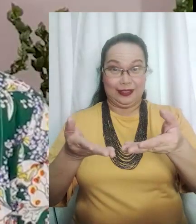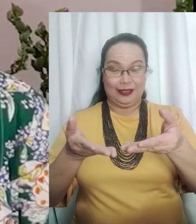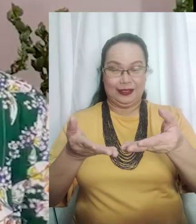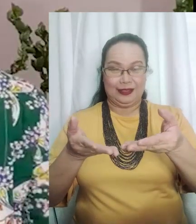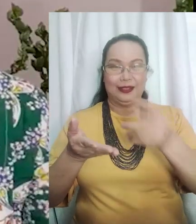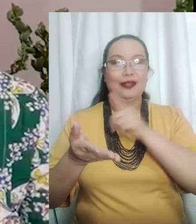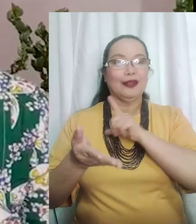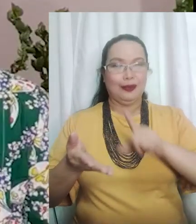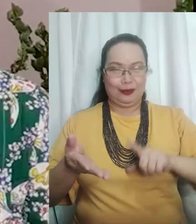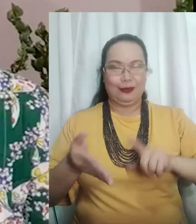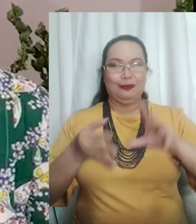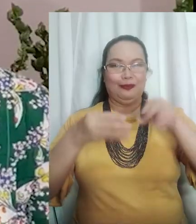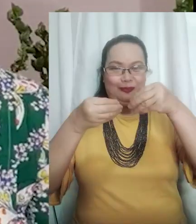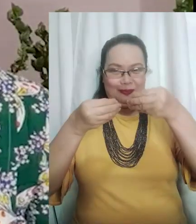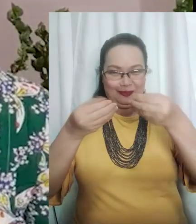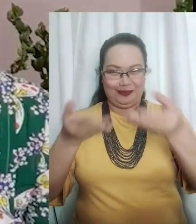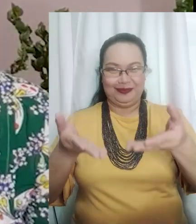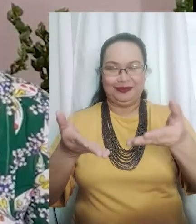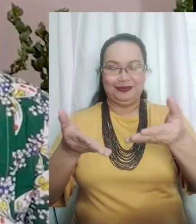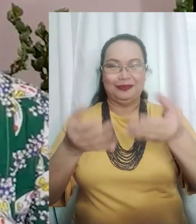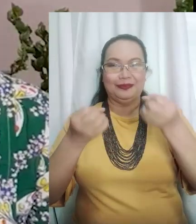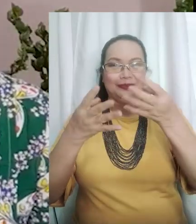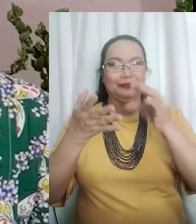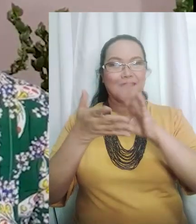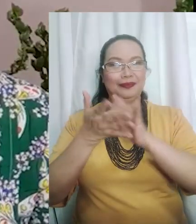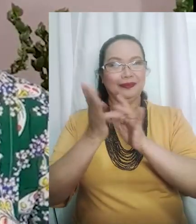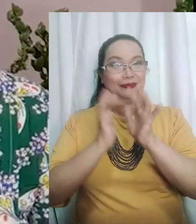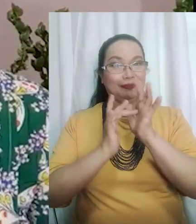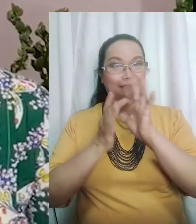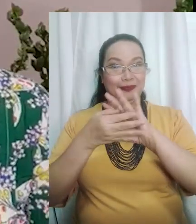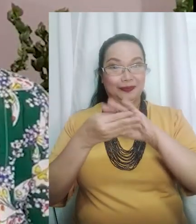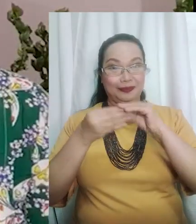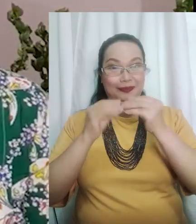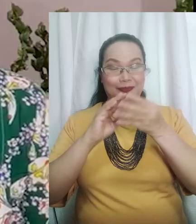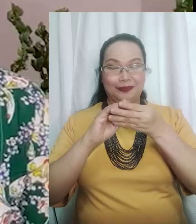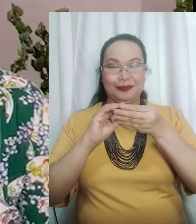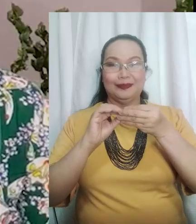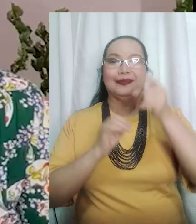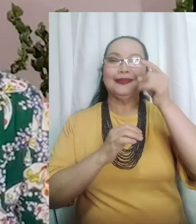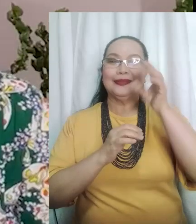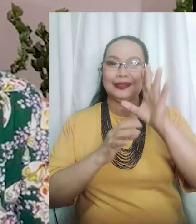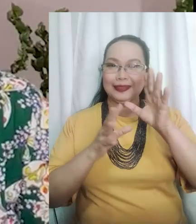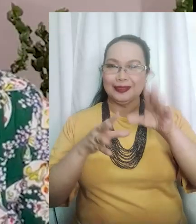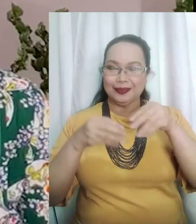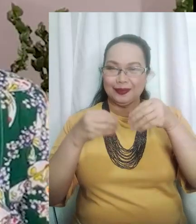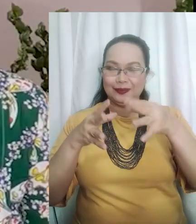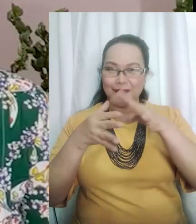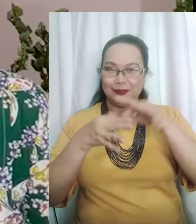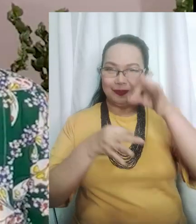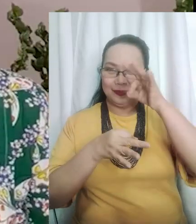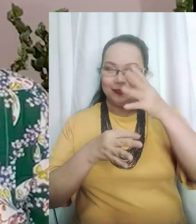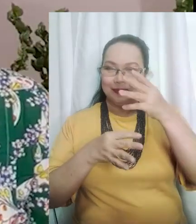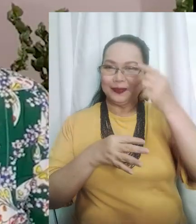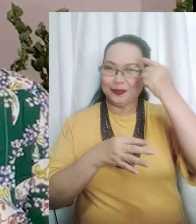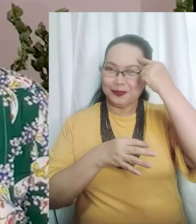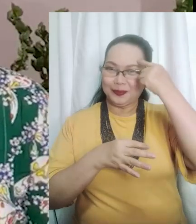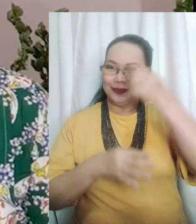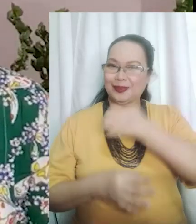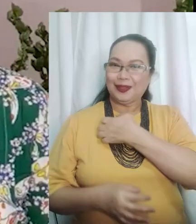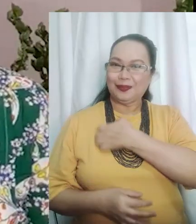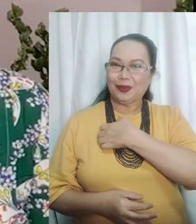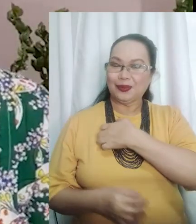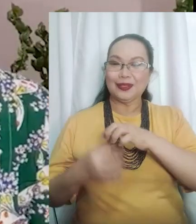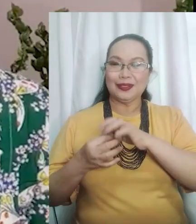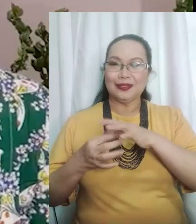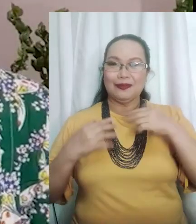the Lord will provide. In many Bible stories, God has provided spiritual, mental,